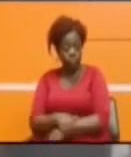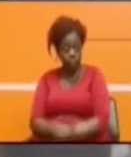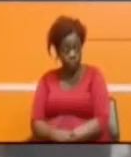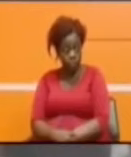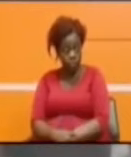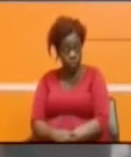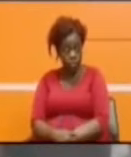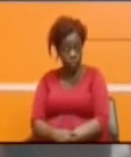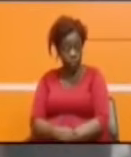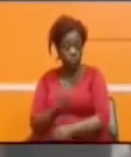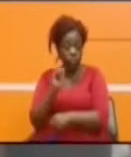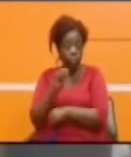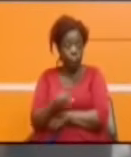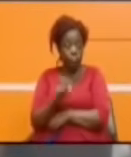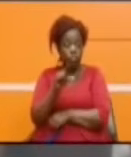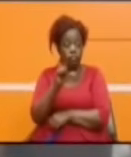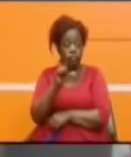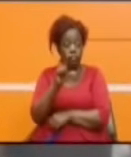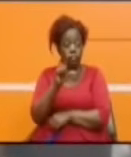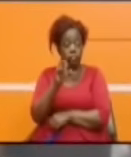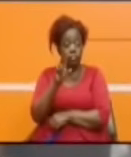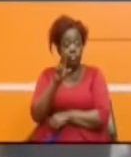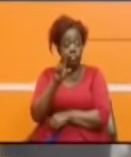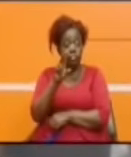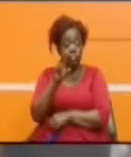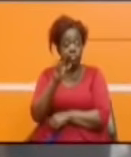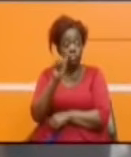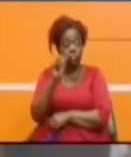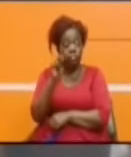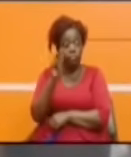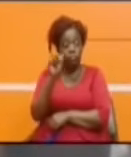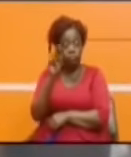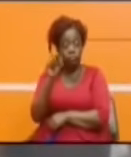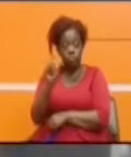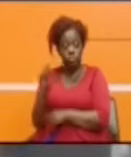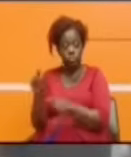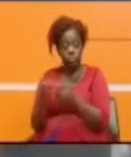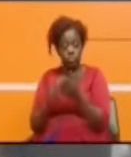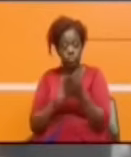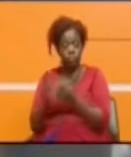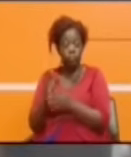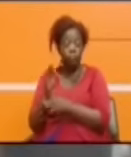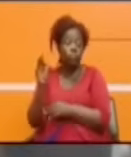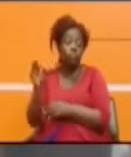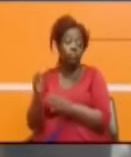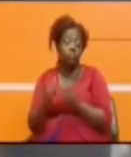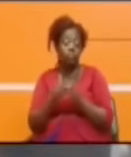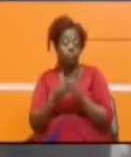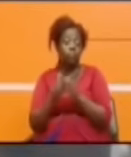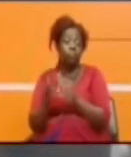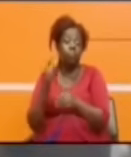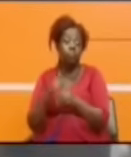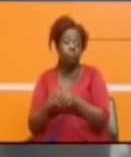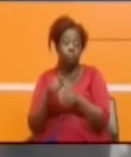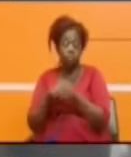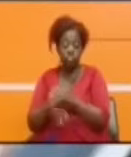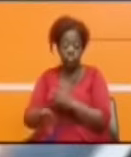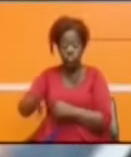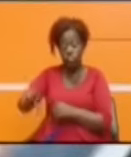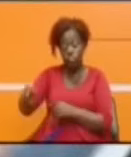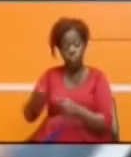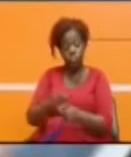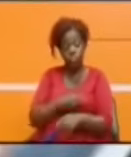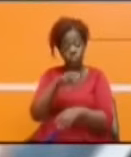The defeat of Lakwena and her so-called Holy Spirit movement outlaws when they entered the sub-region